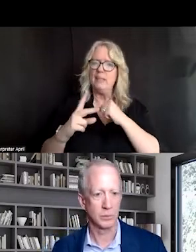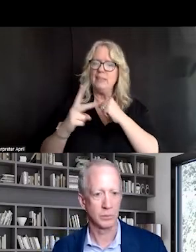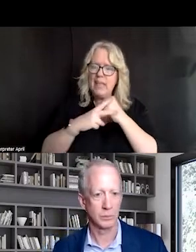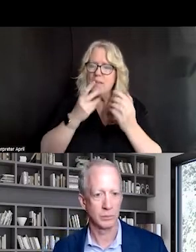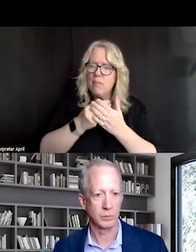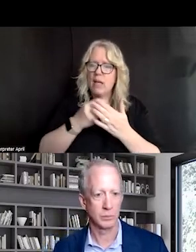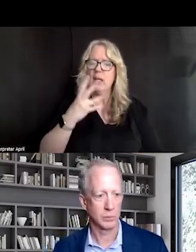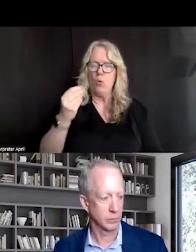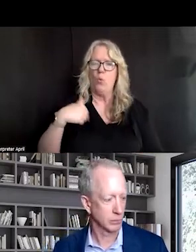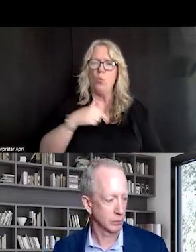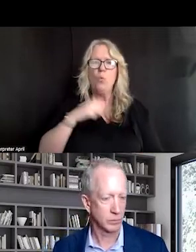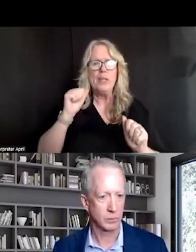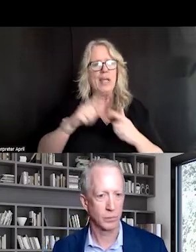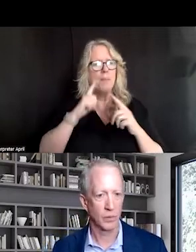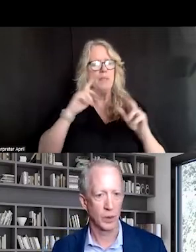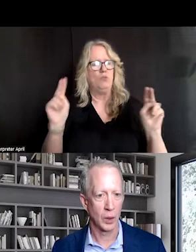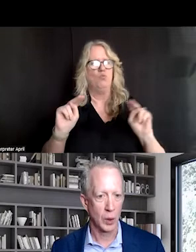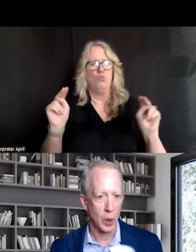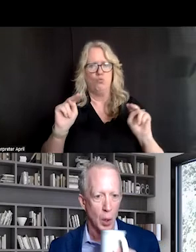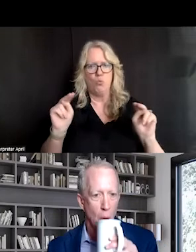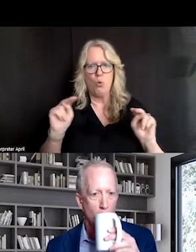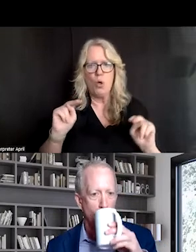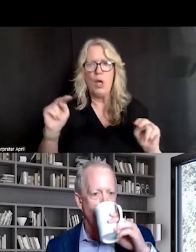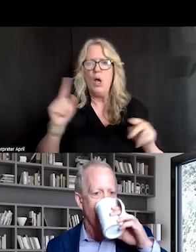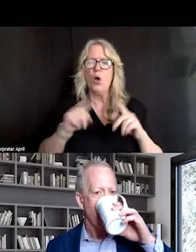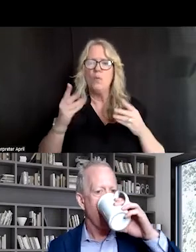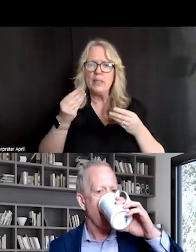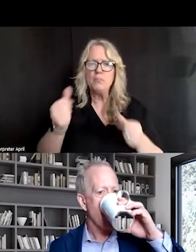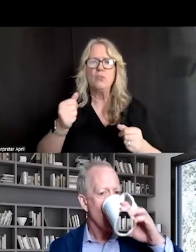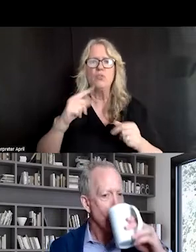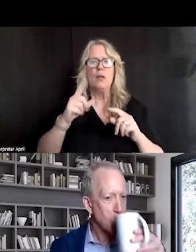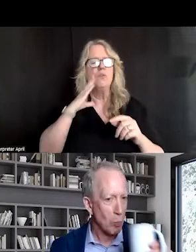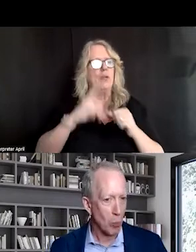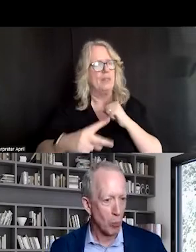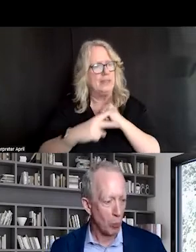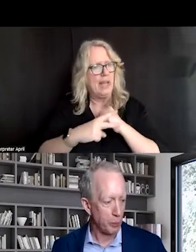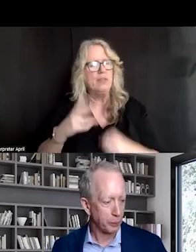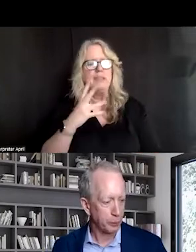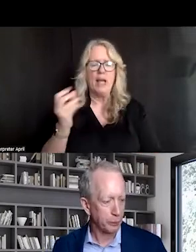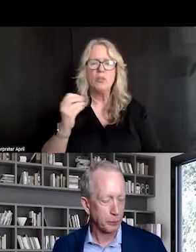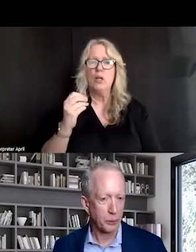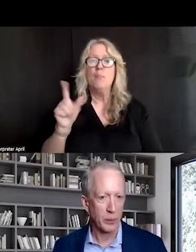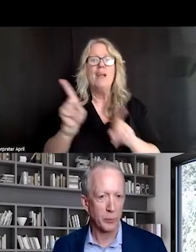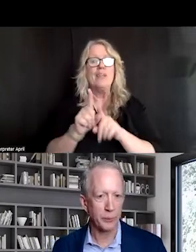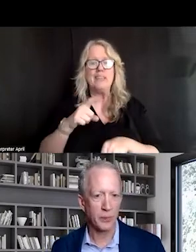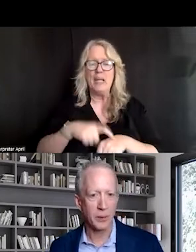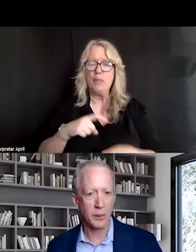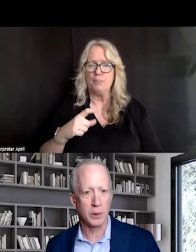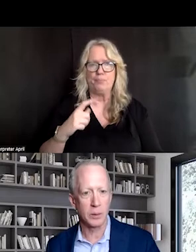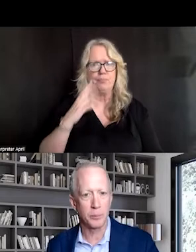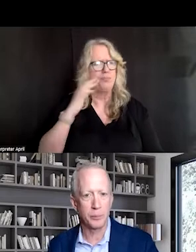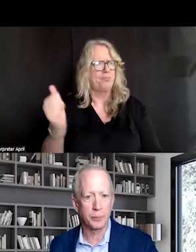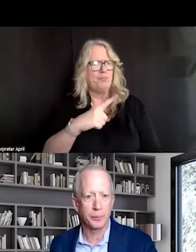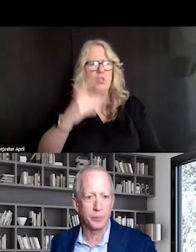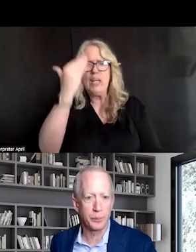least be neutral on the expenditure versus the savings. But at the same time, as all of you